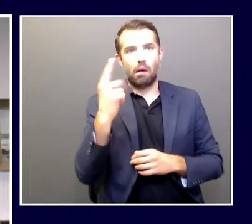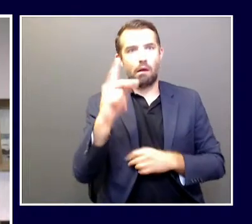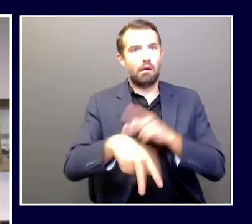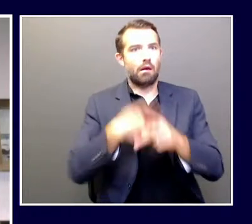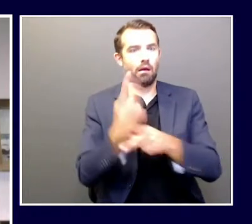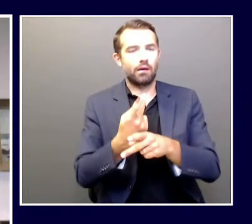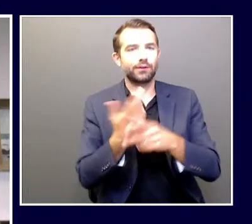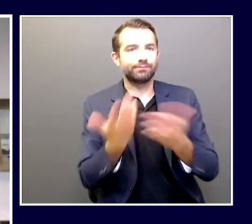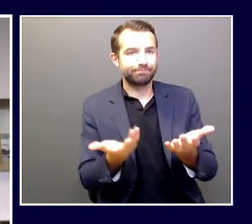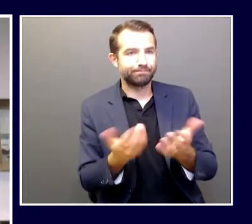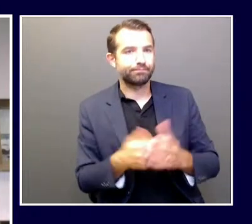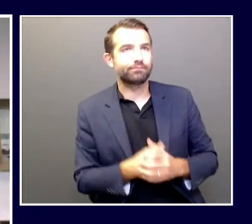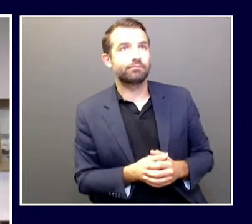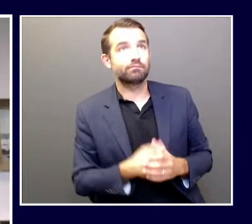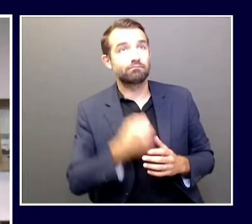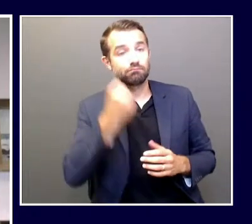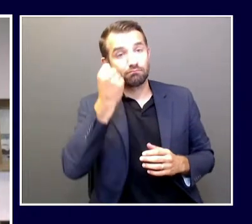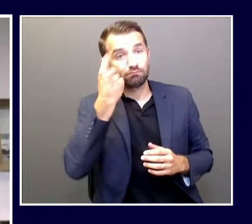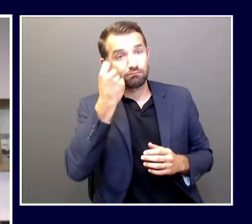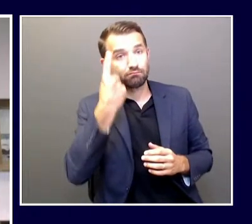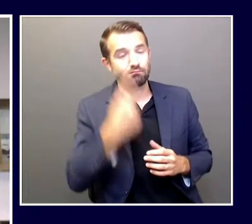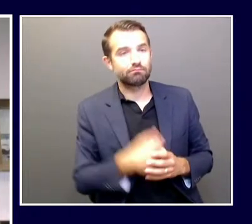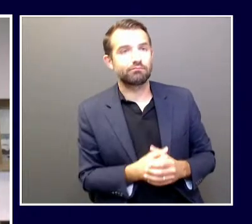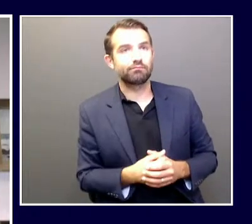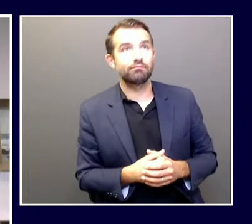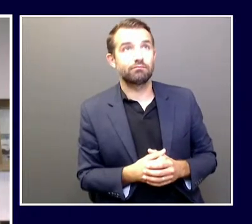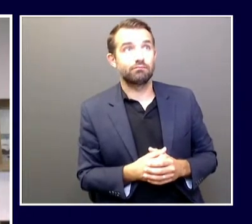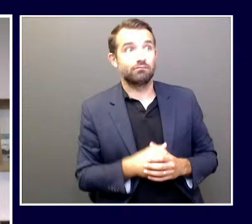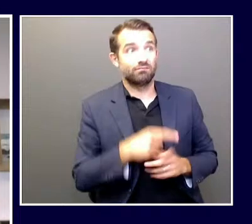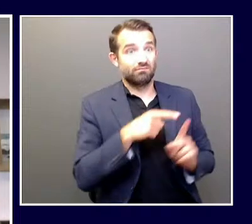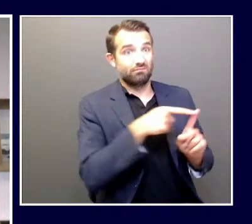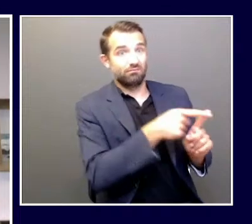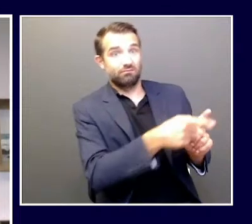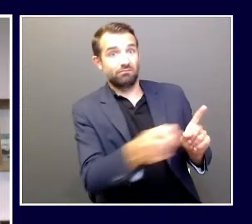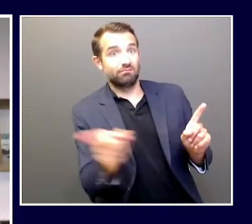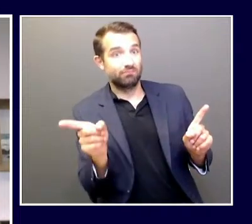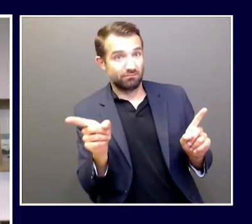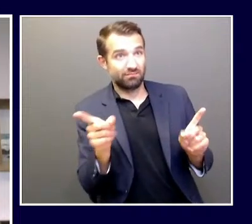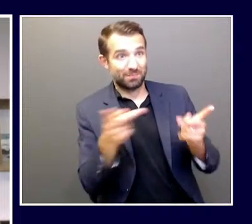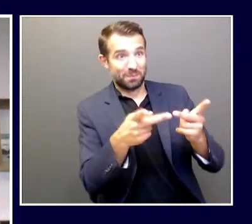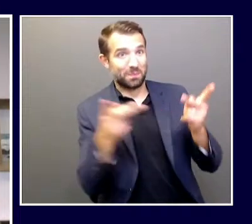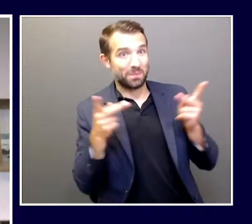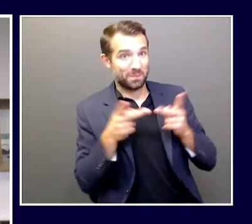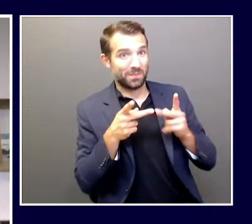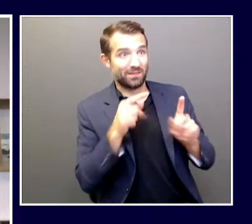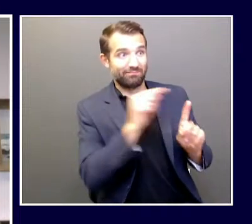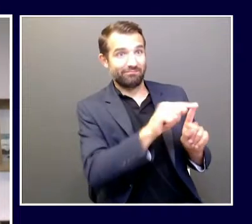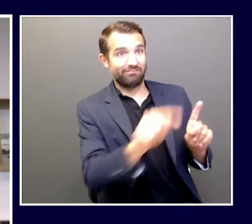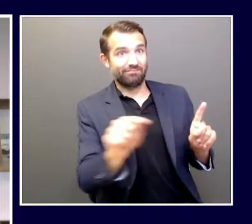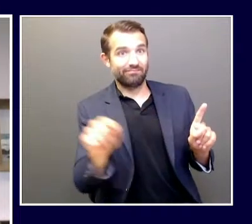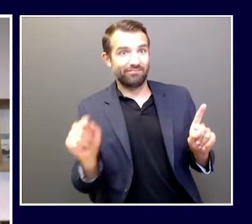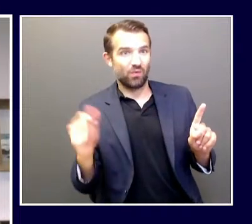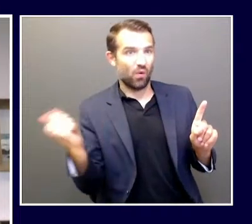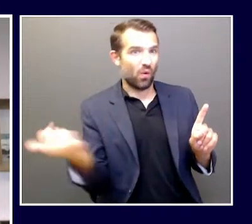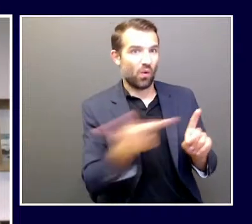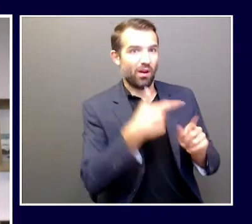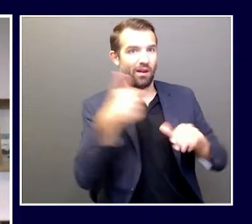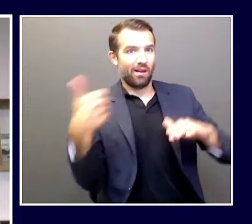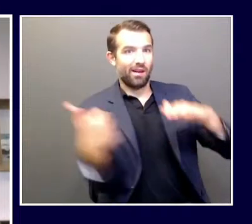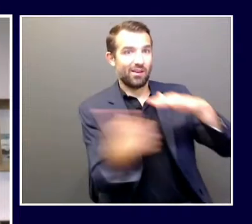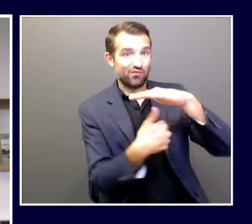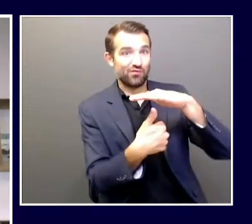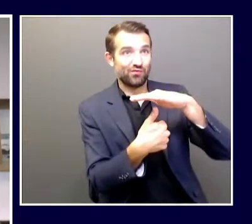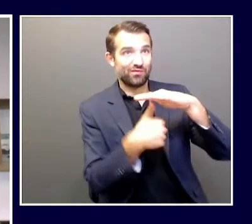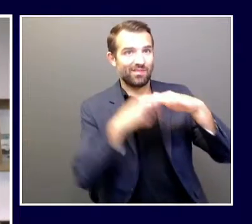to me is that these are facilities that are within the ambit of the announcement that Governor Mills made last week